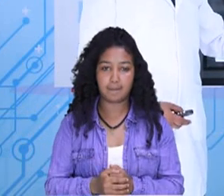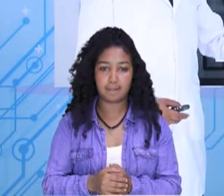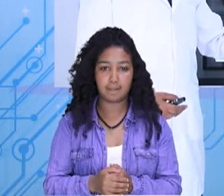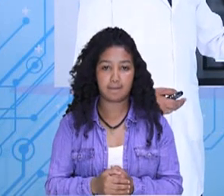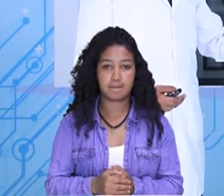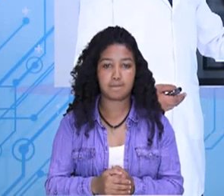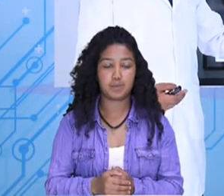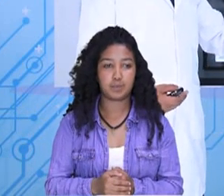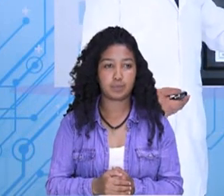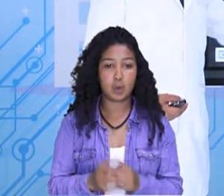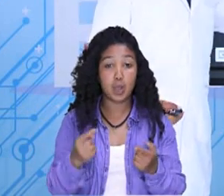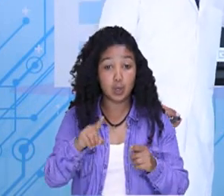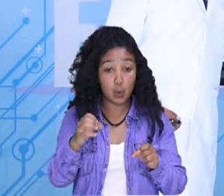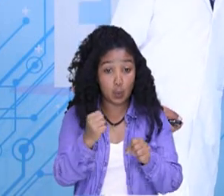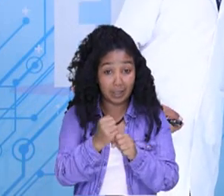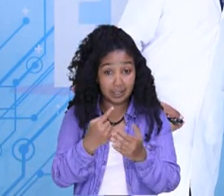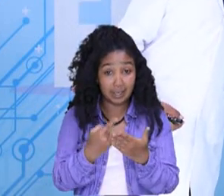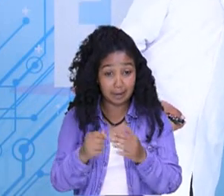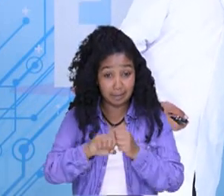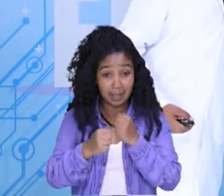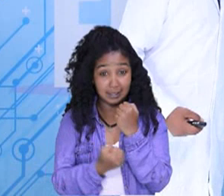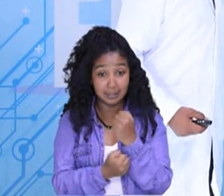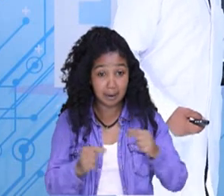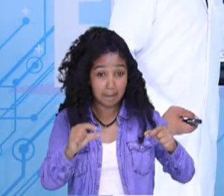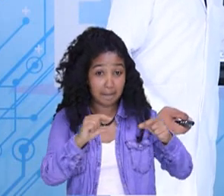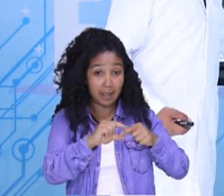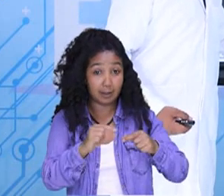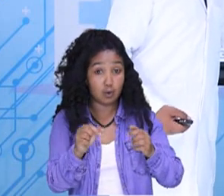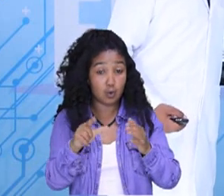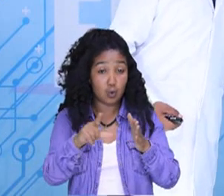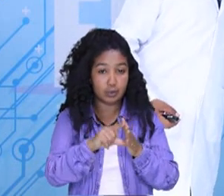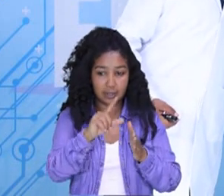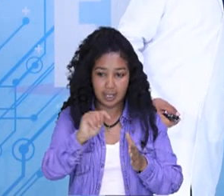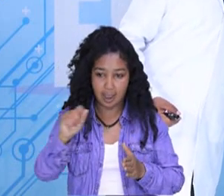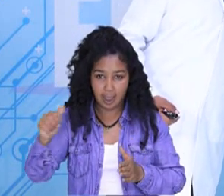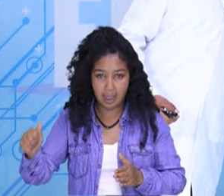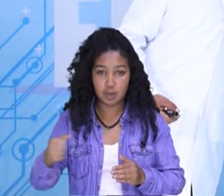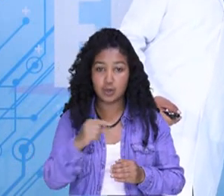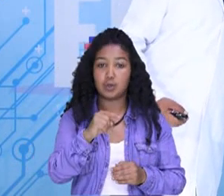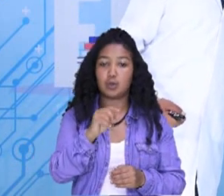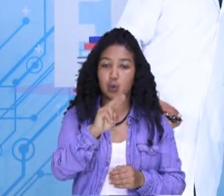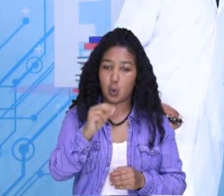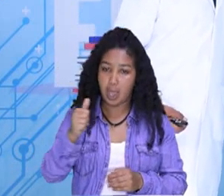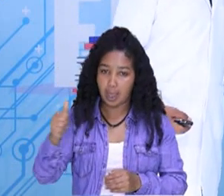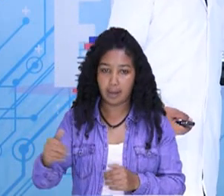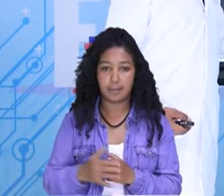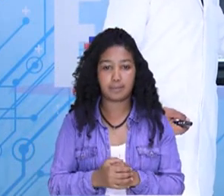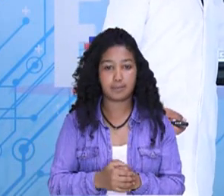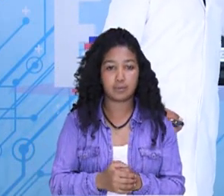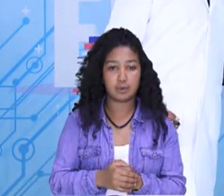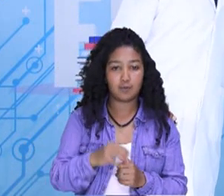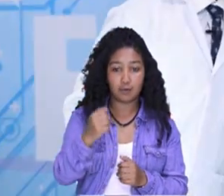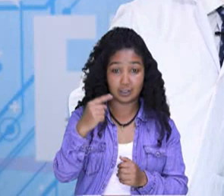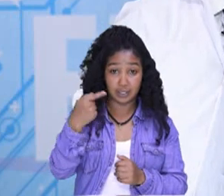When you make their base pairing rule with TAA, UAA,